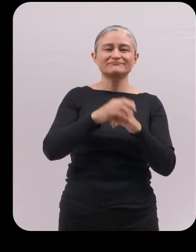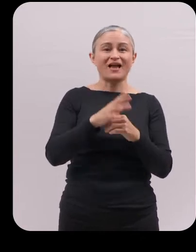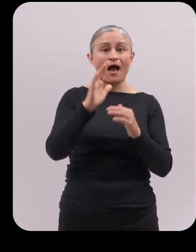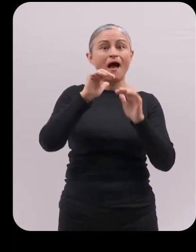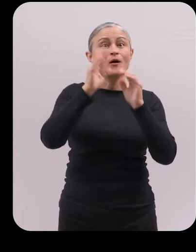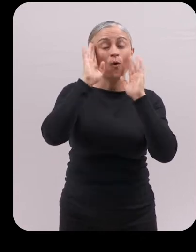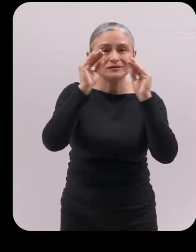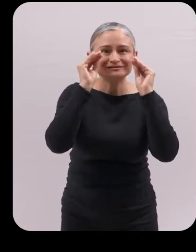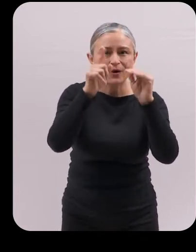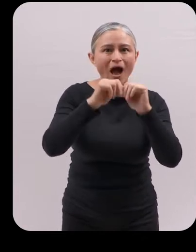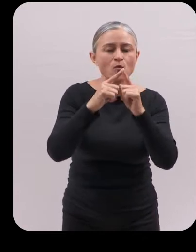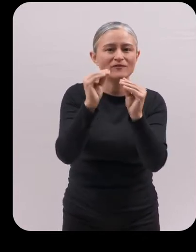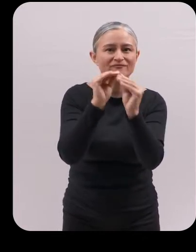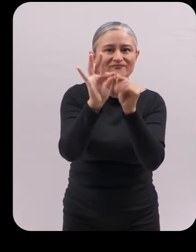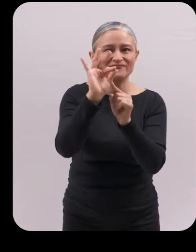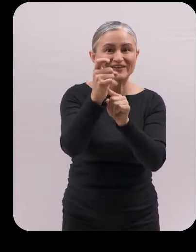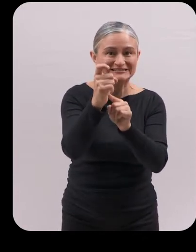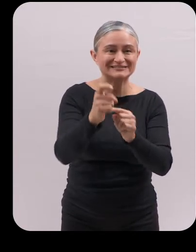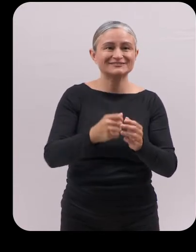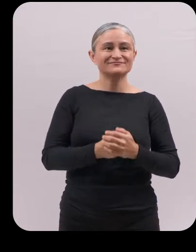it.